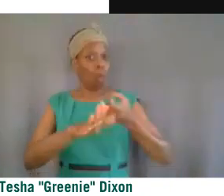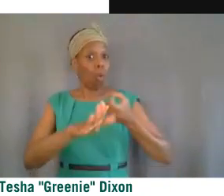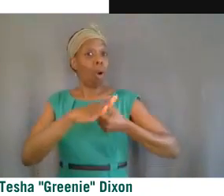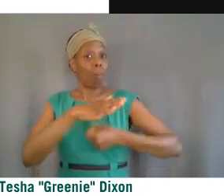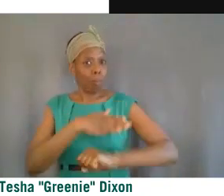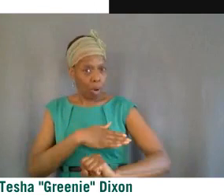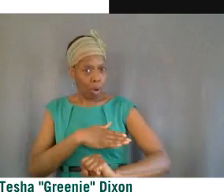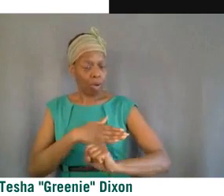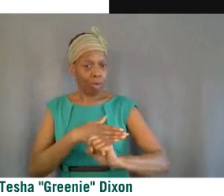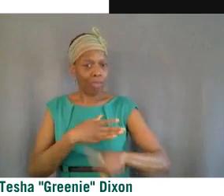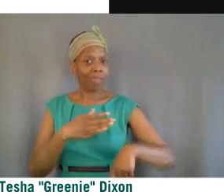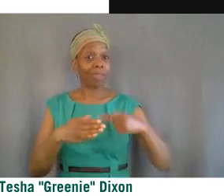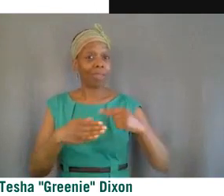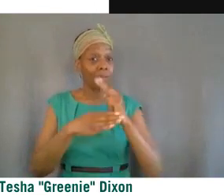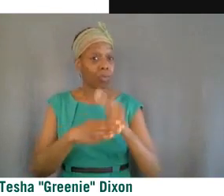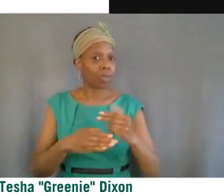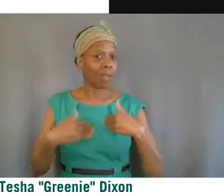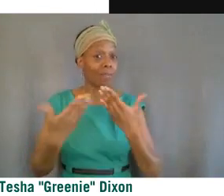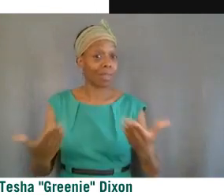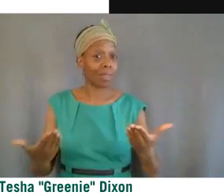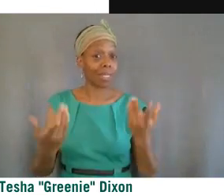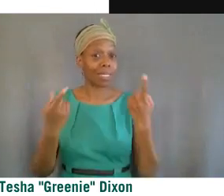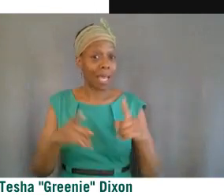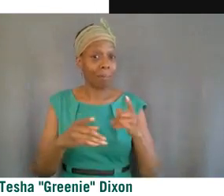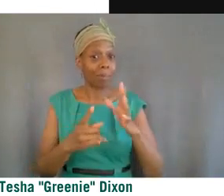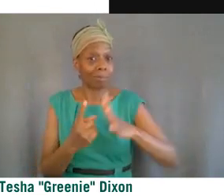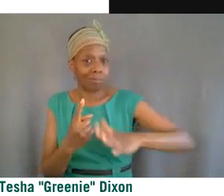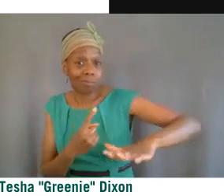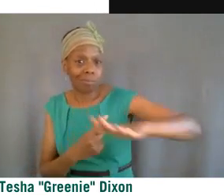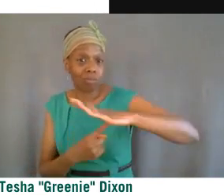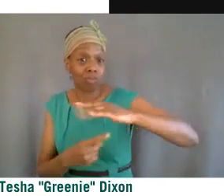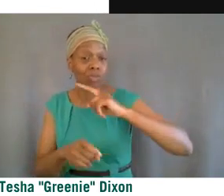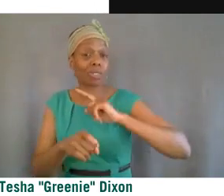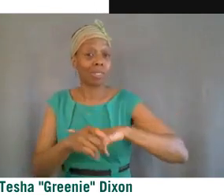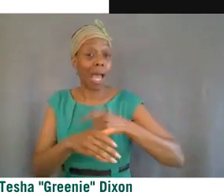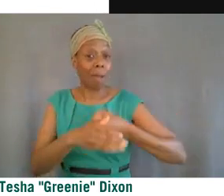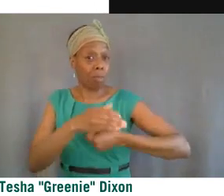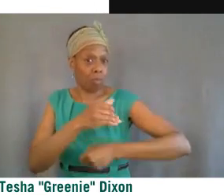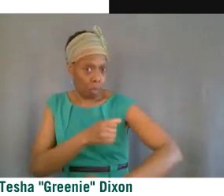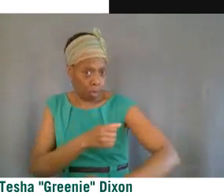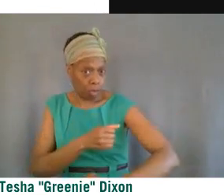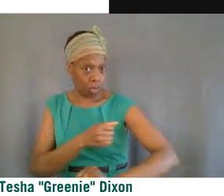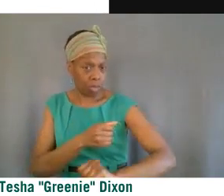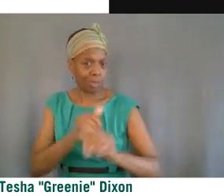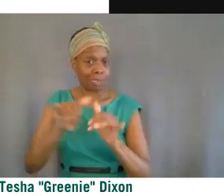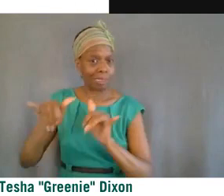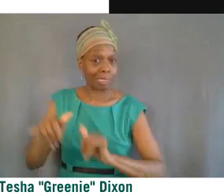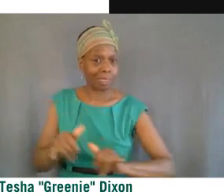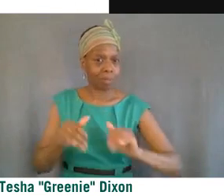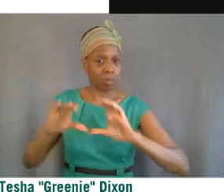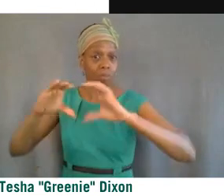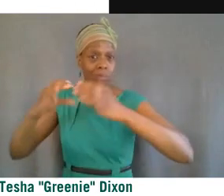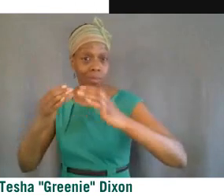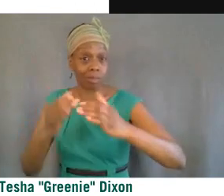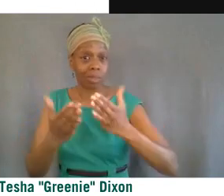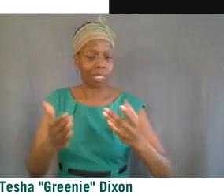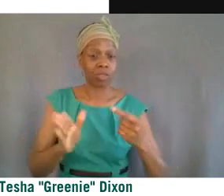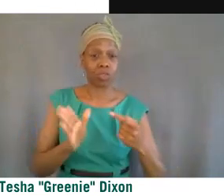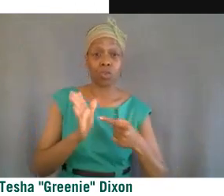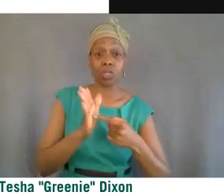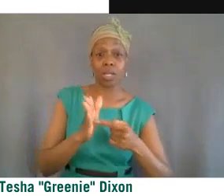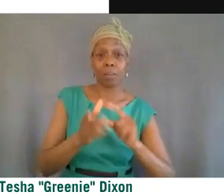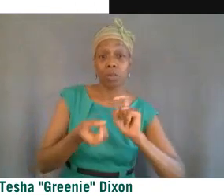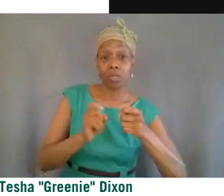happen around the time of birth as well. Similar categories of things with changes in blood flow and